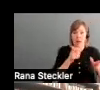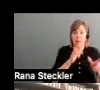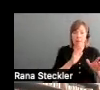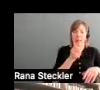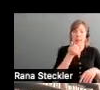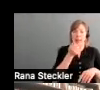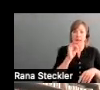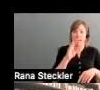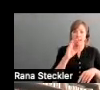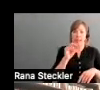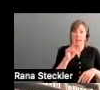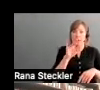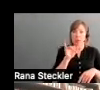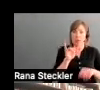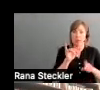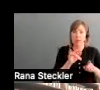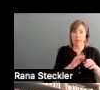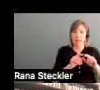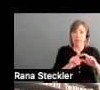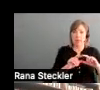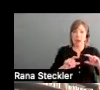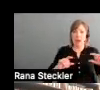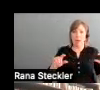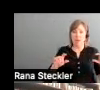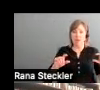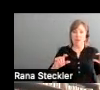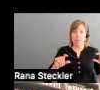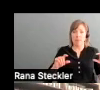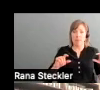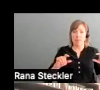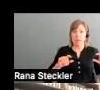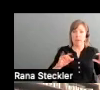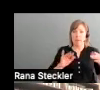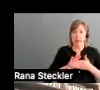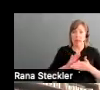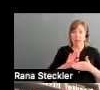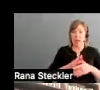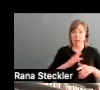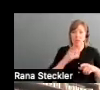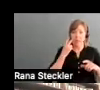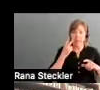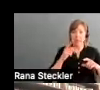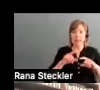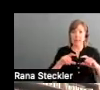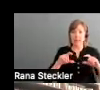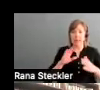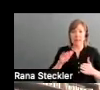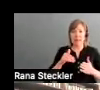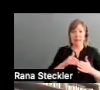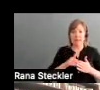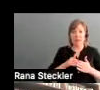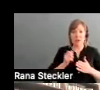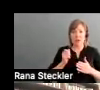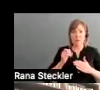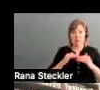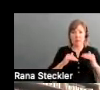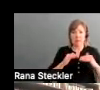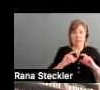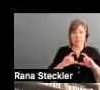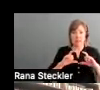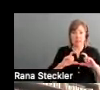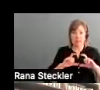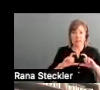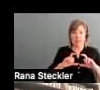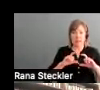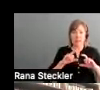again, at this bottom of the page is the center building, again, a